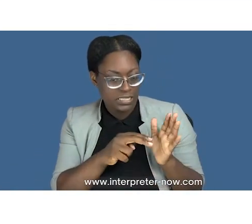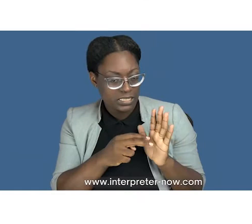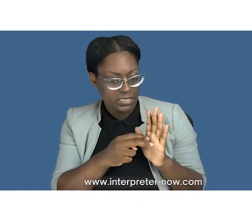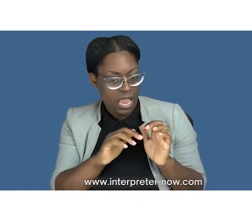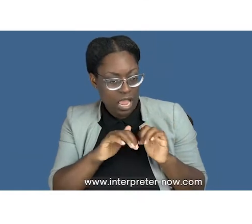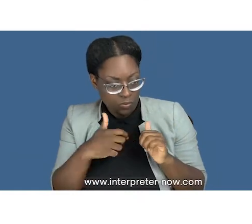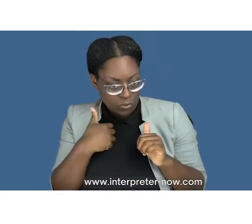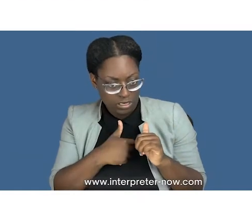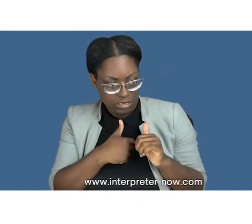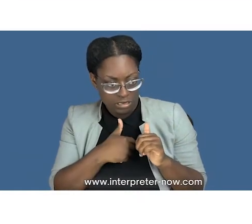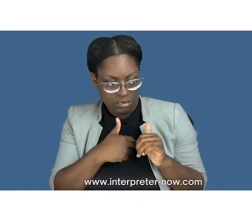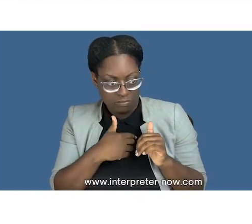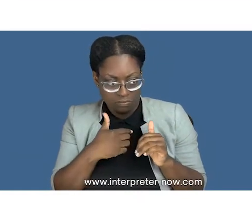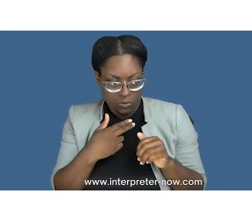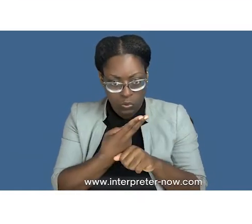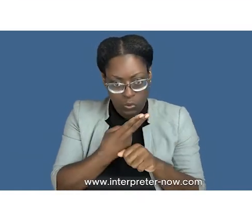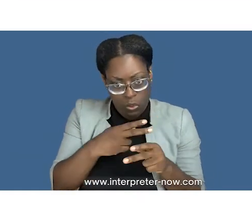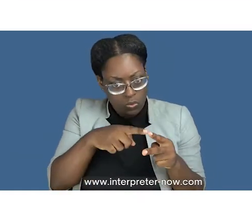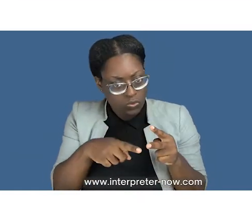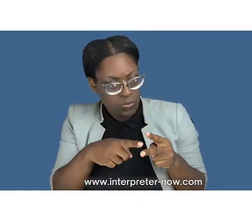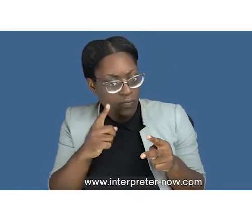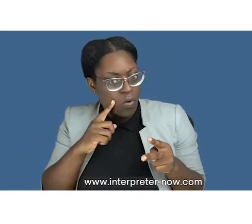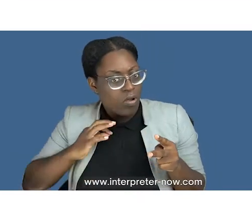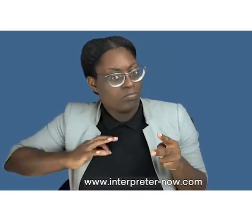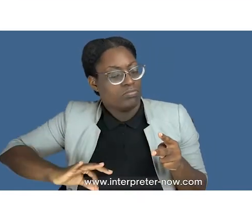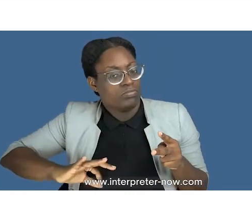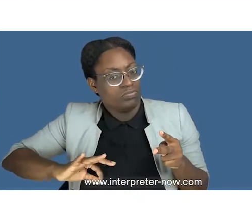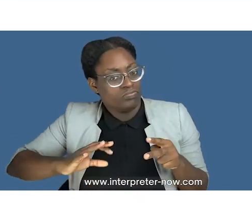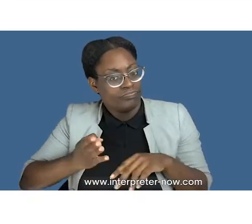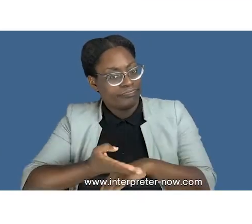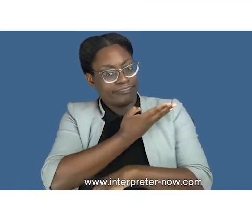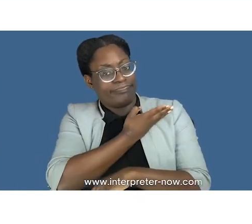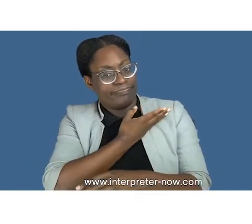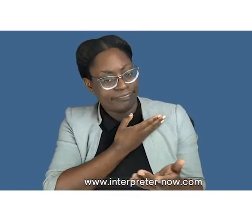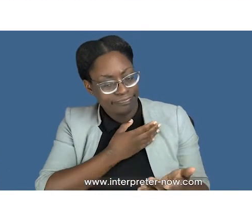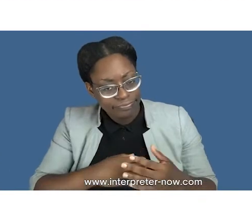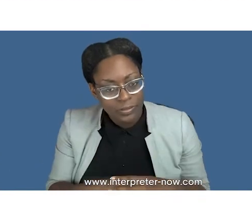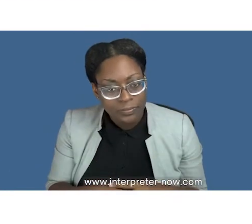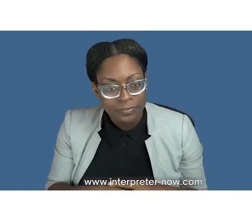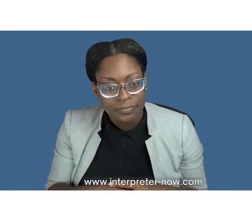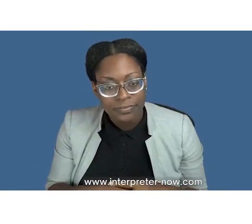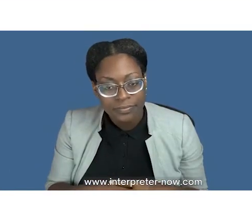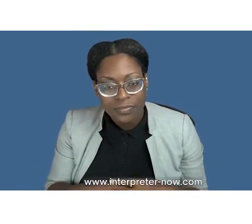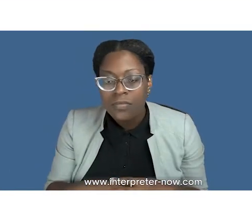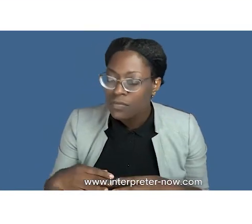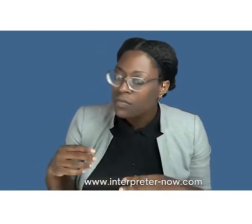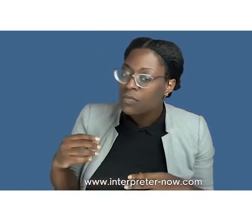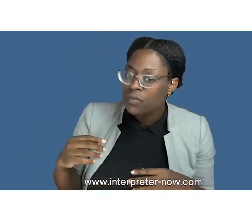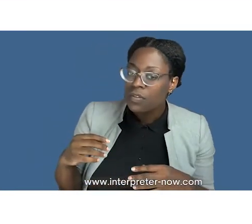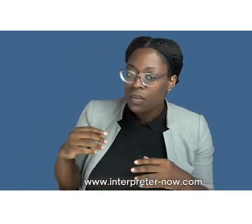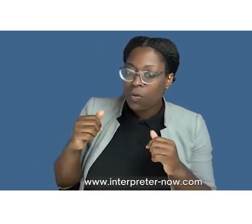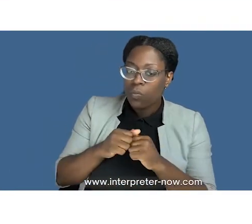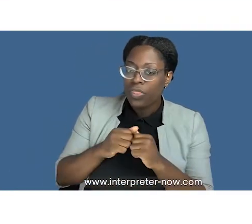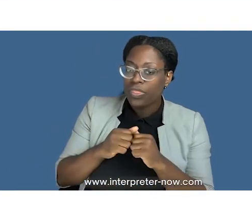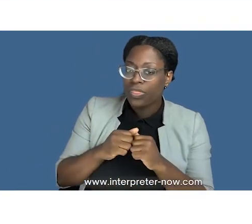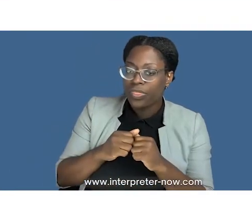Yeah, I mean, we often, especially working on a startup, often the work can be